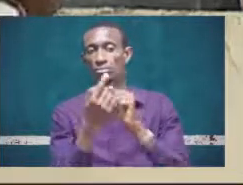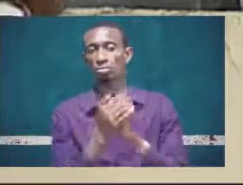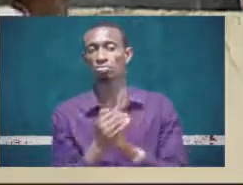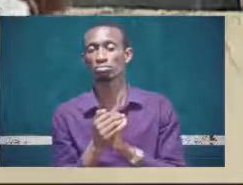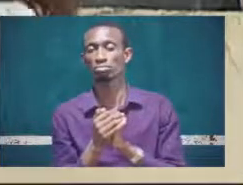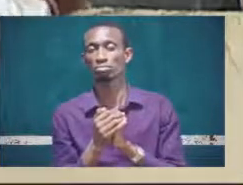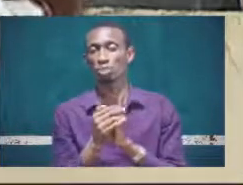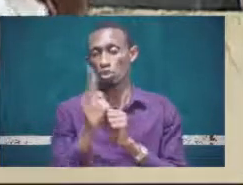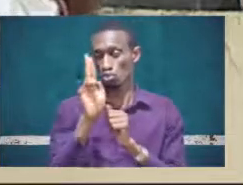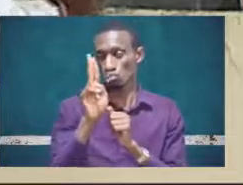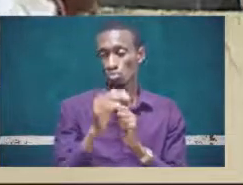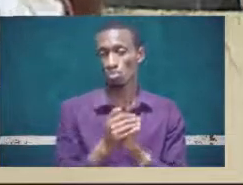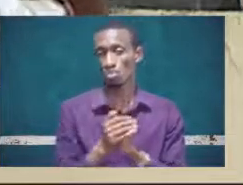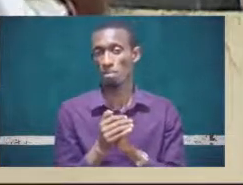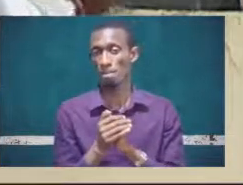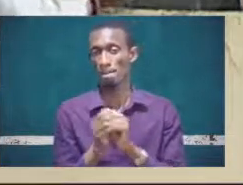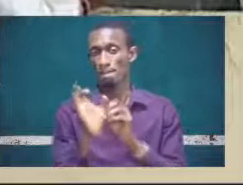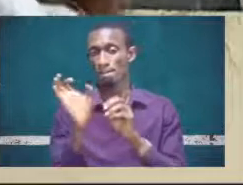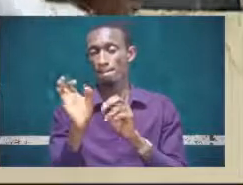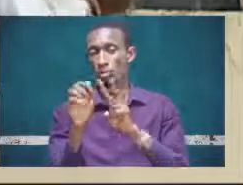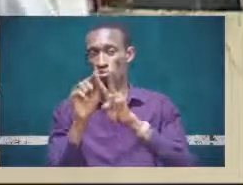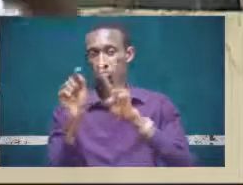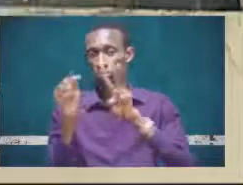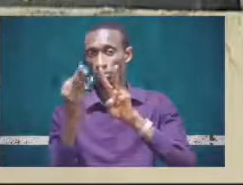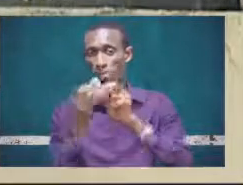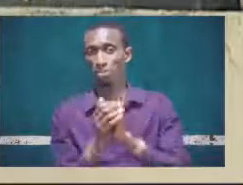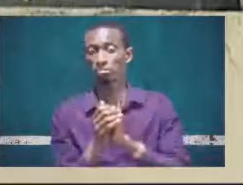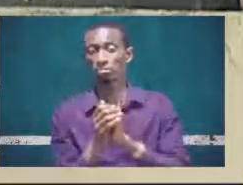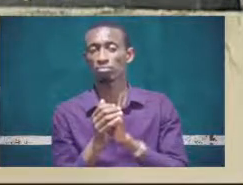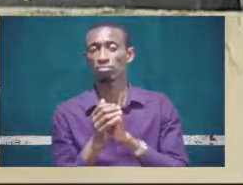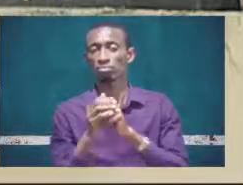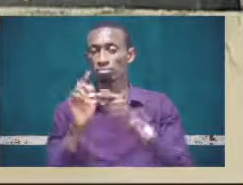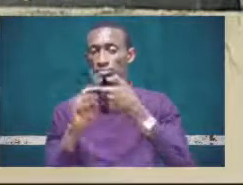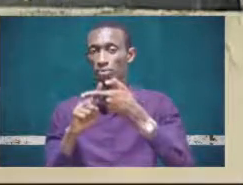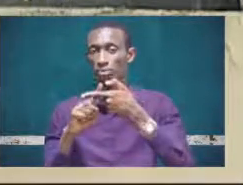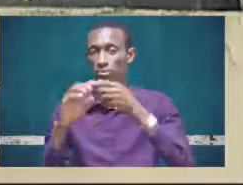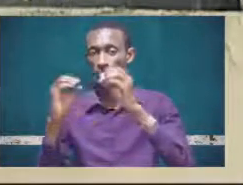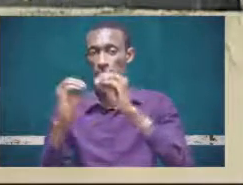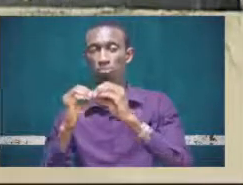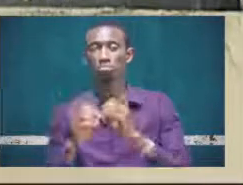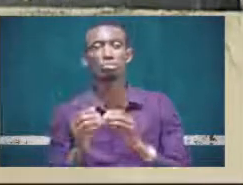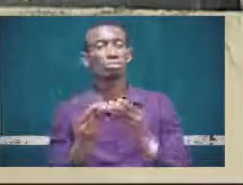square root of 3 up to positive infinity, open there. That is the set of solution.